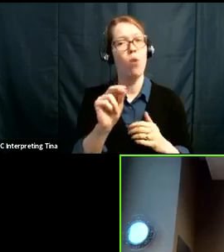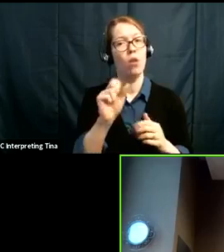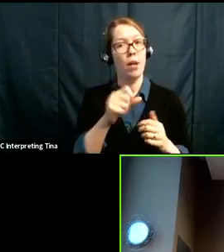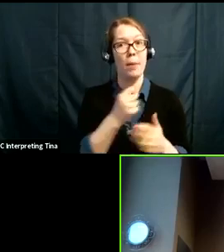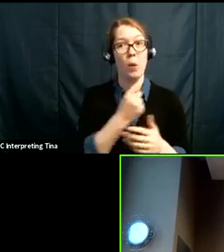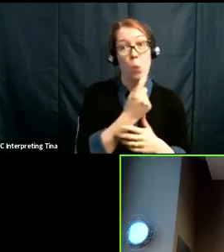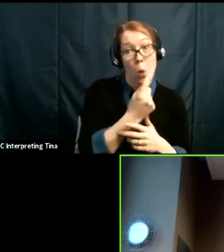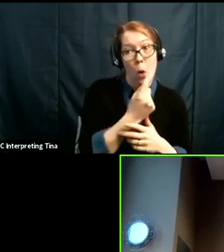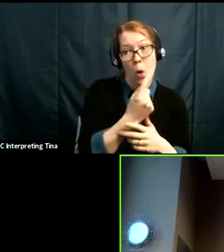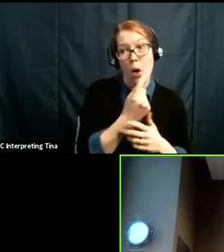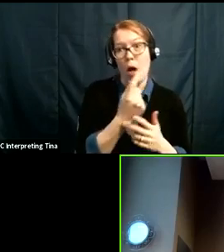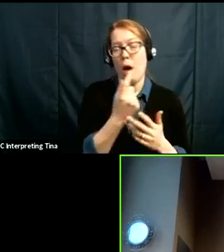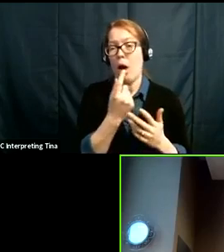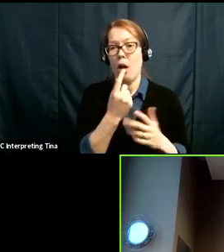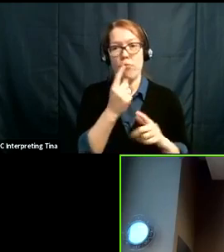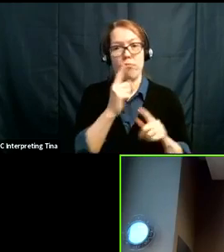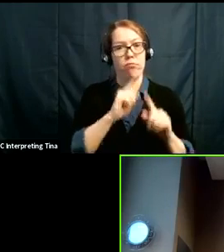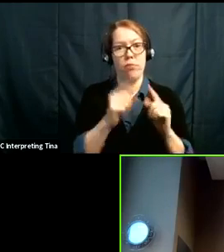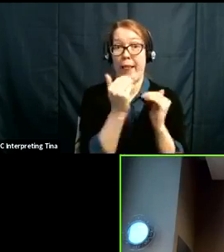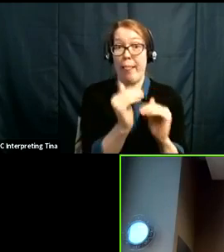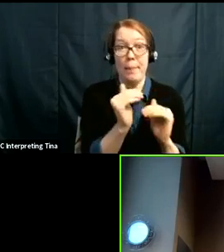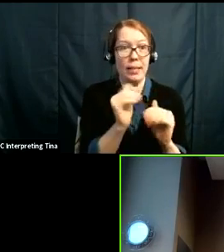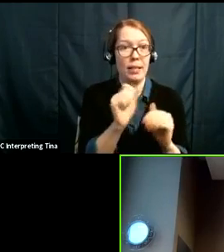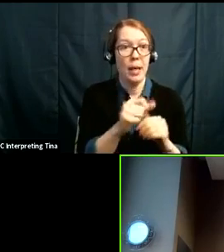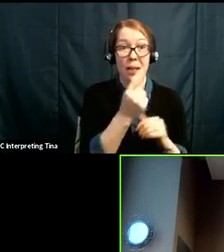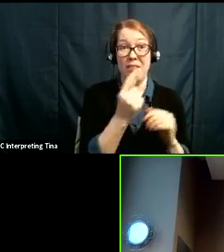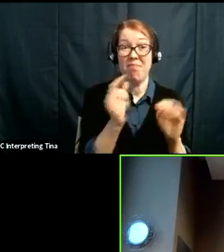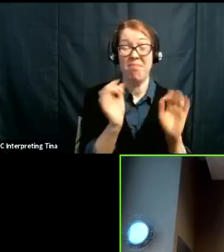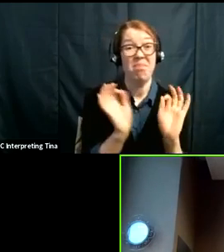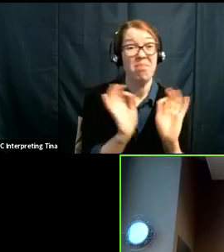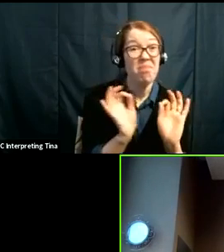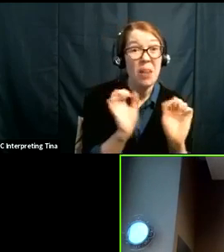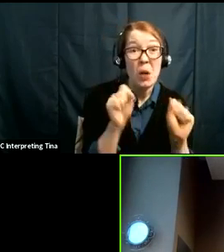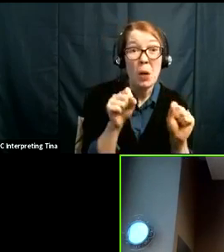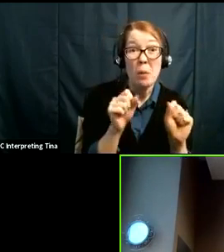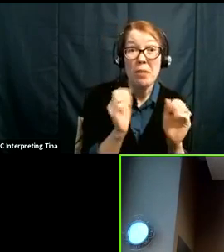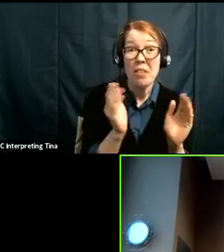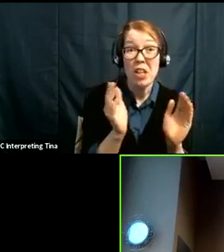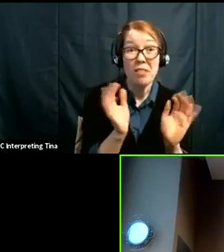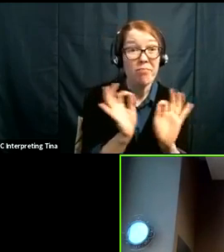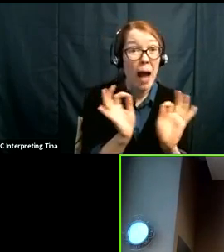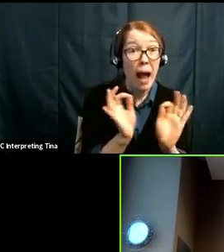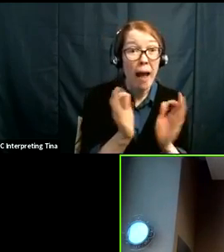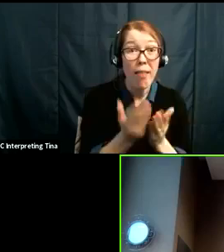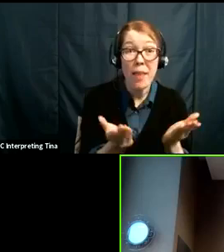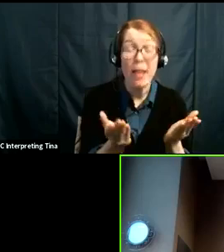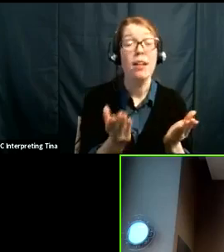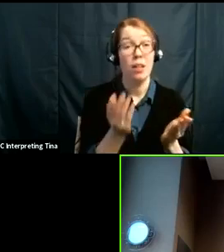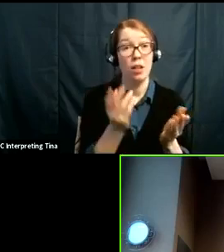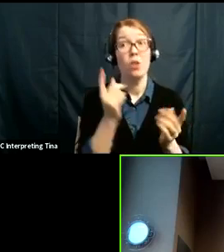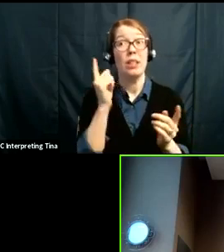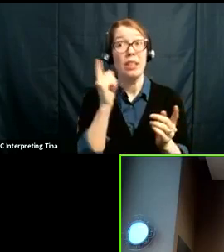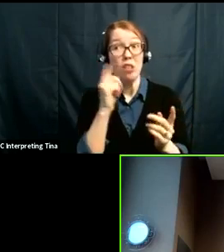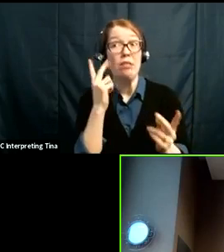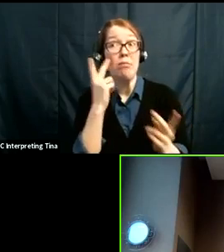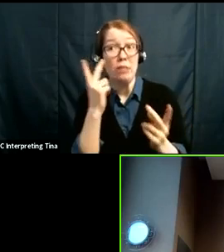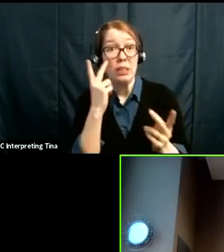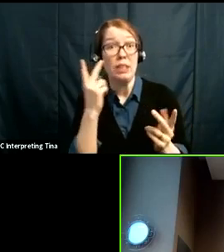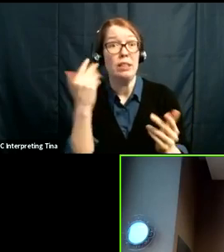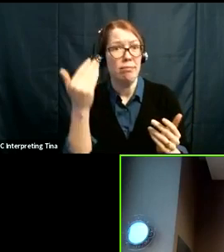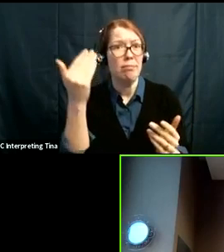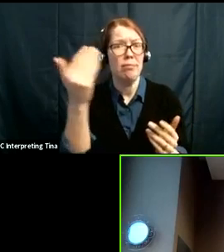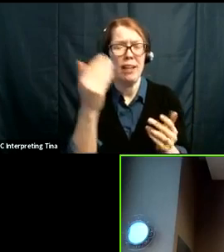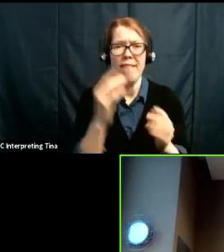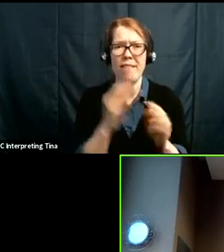can be very limited, and it can be mild. I think we're hearing and seeing very